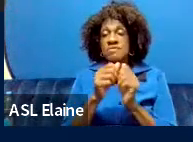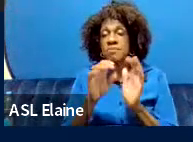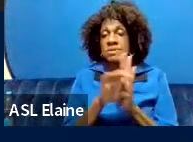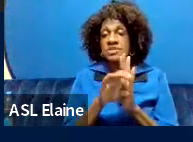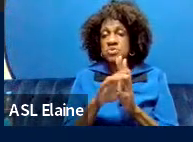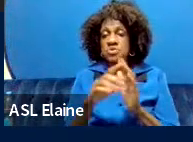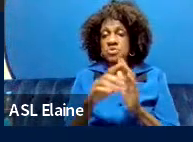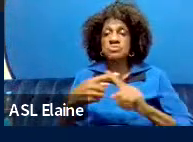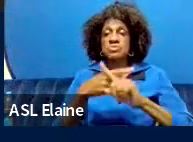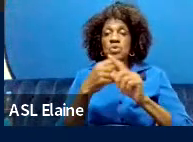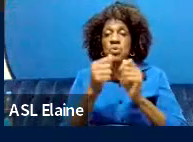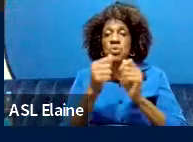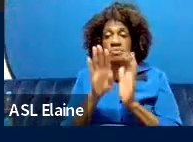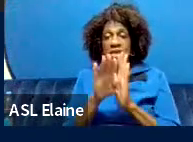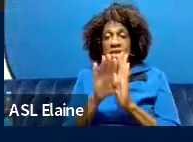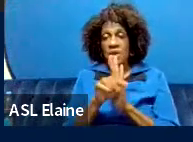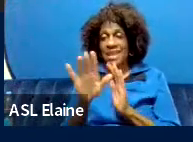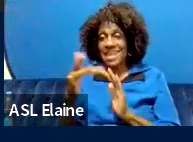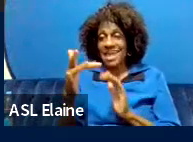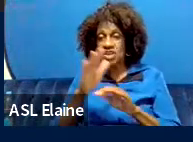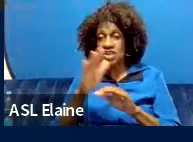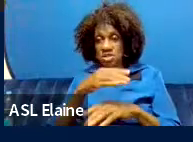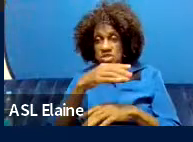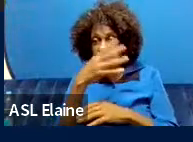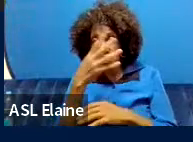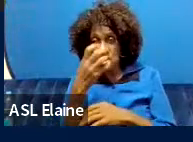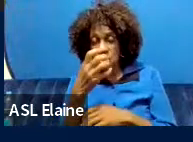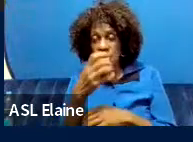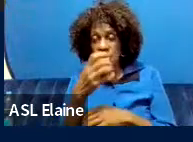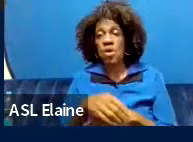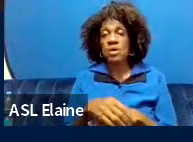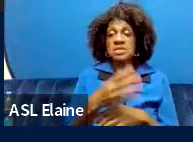with their background, either light on dark or dark on light.